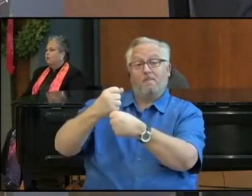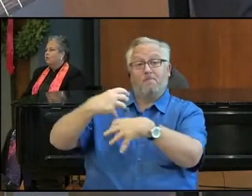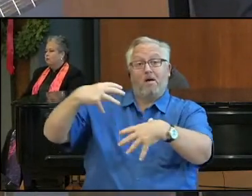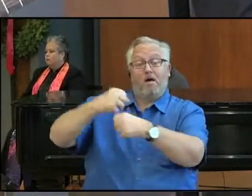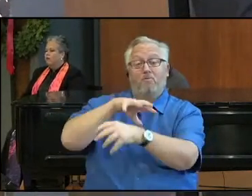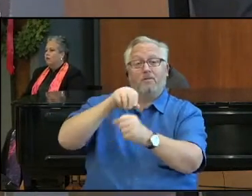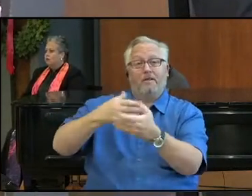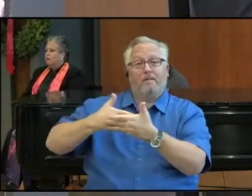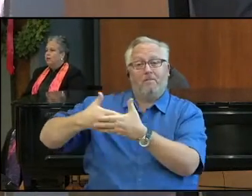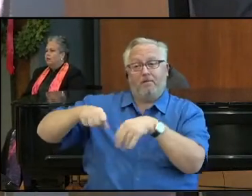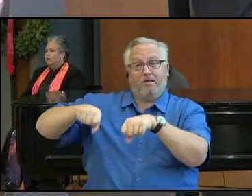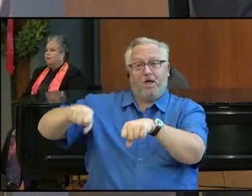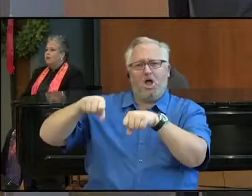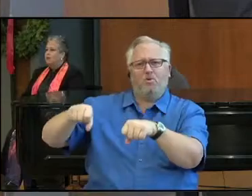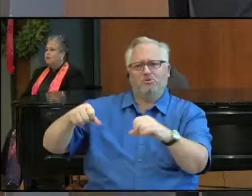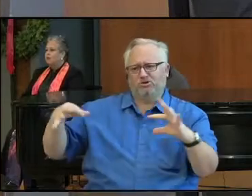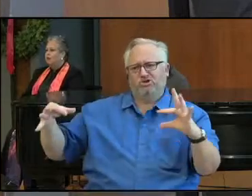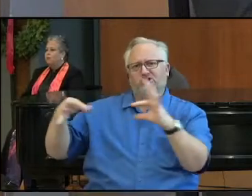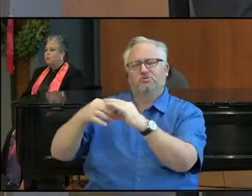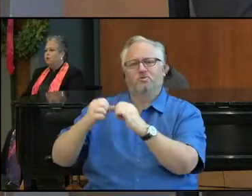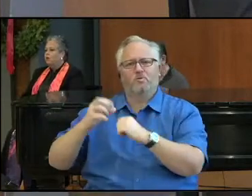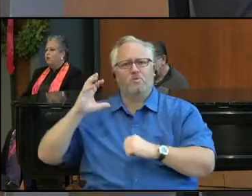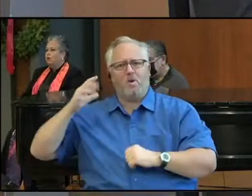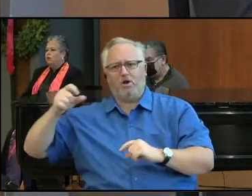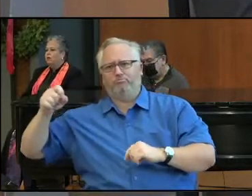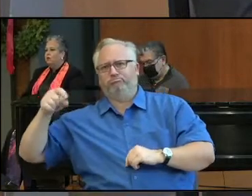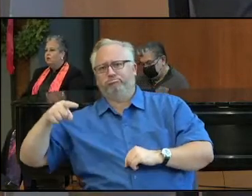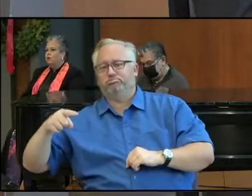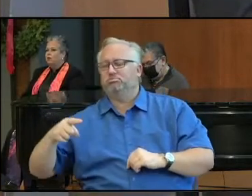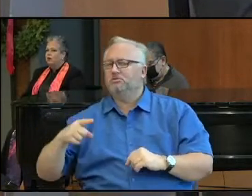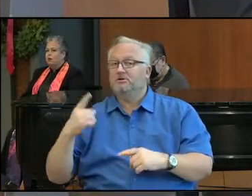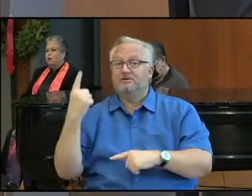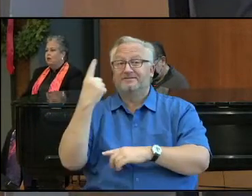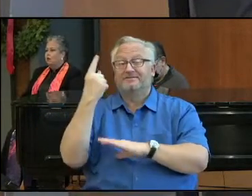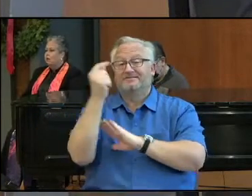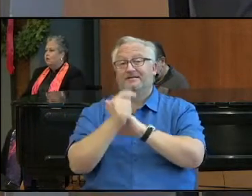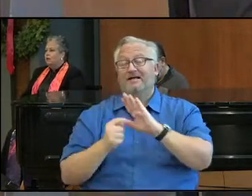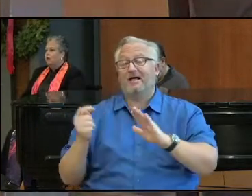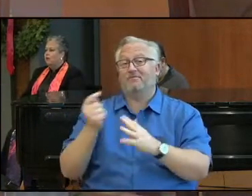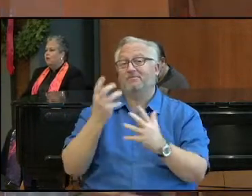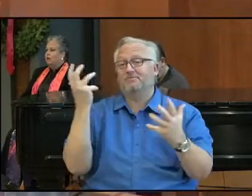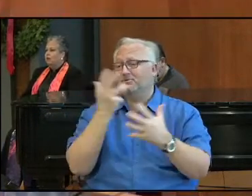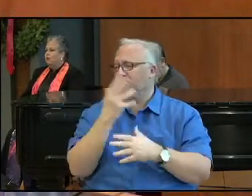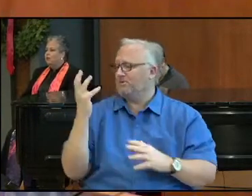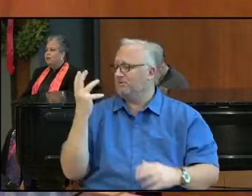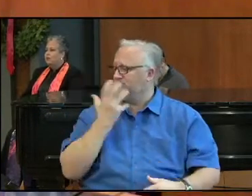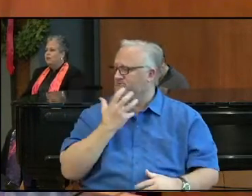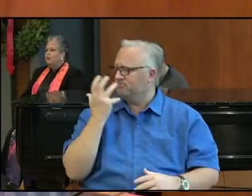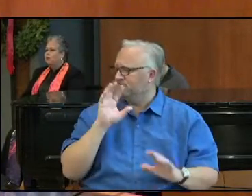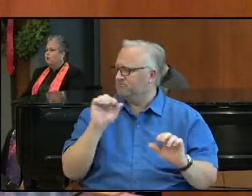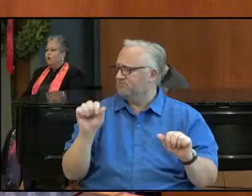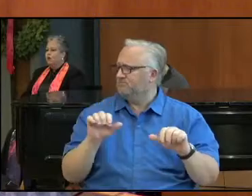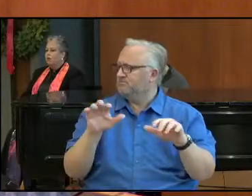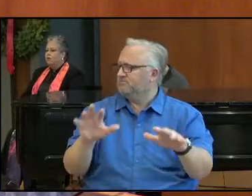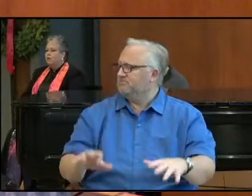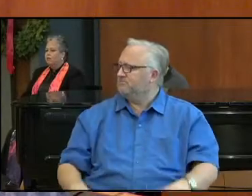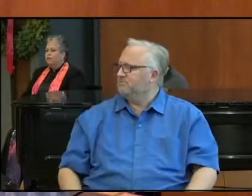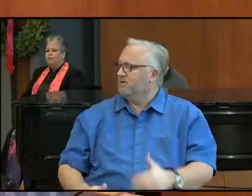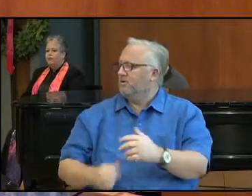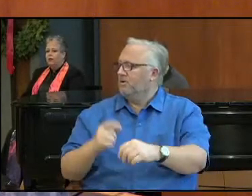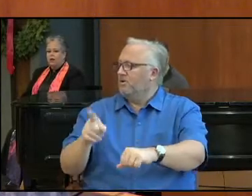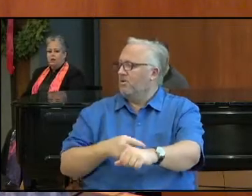radio. These are the days of miracle and wonder. This is the long distance